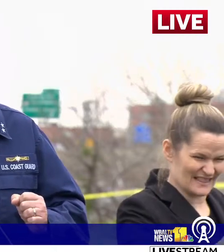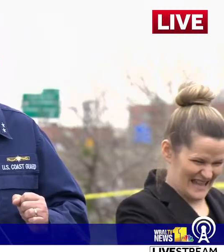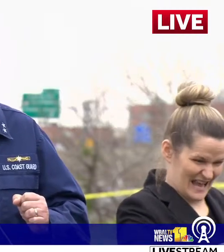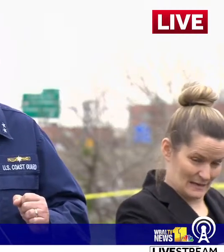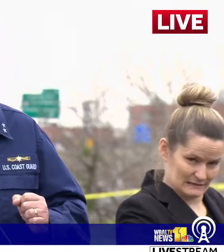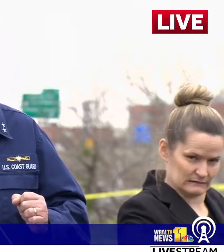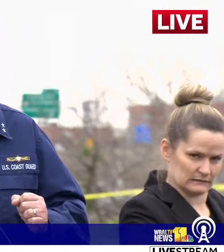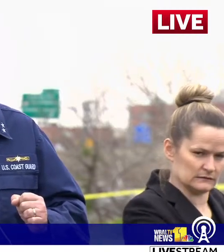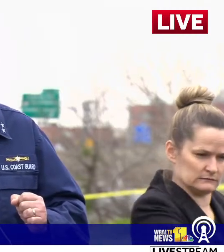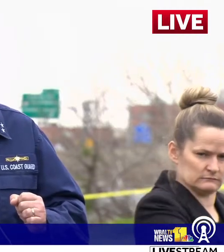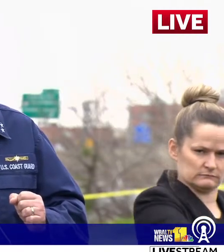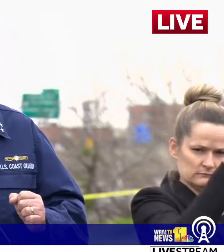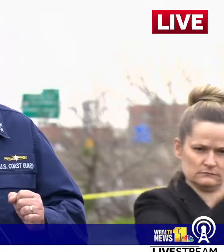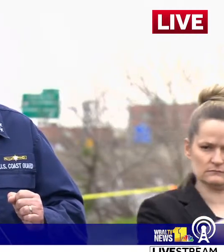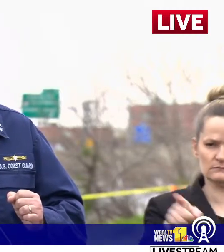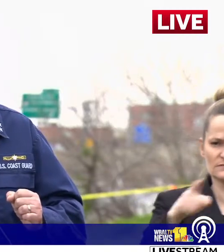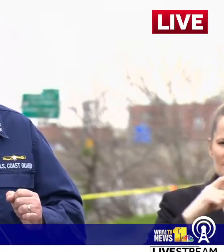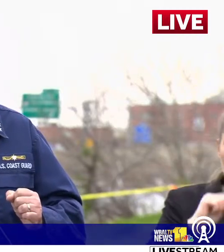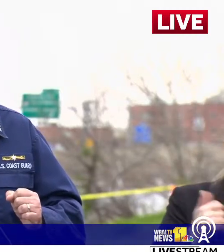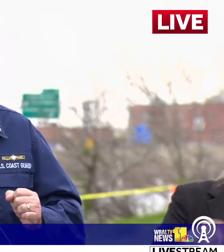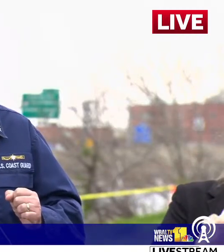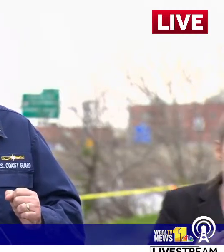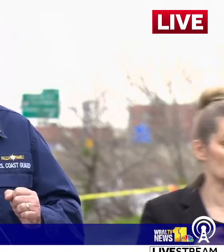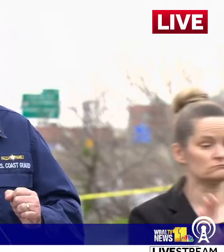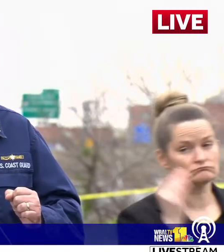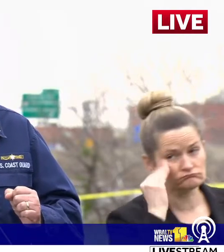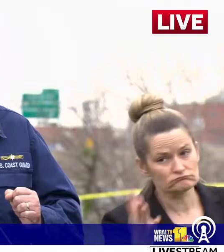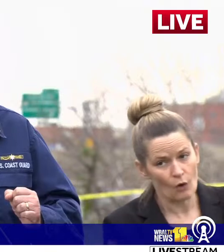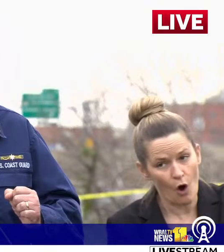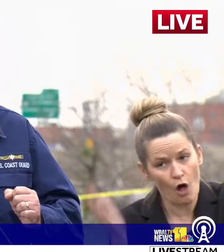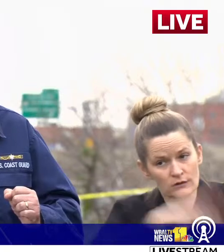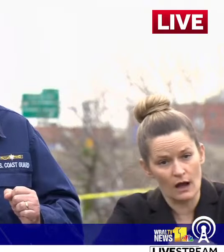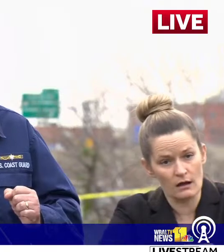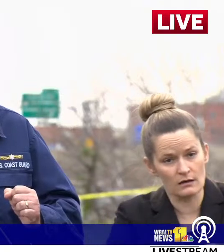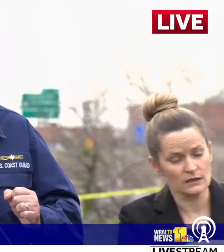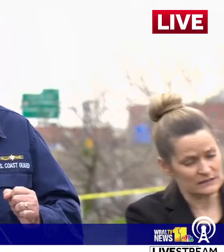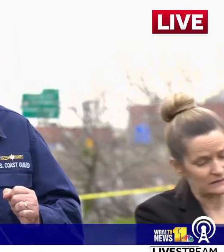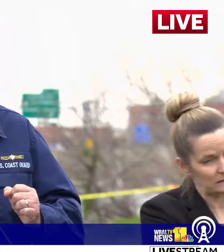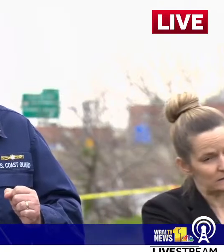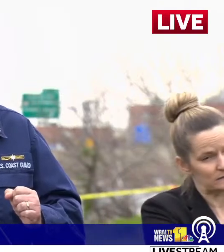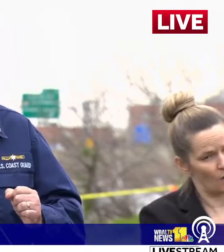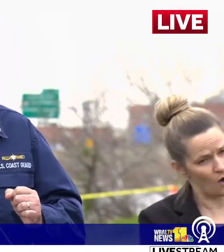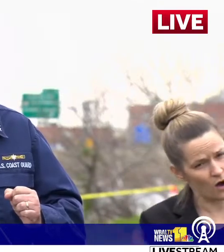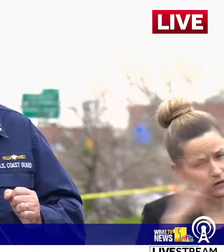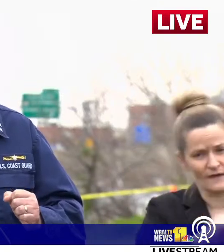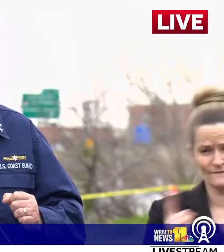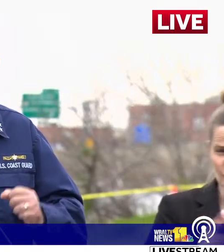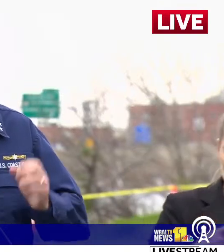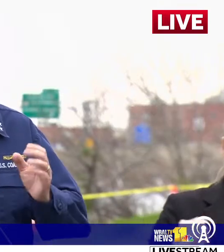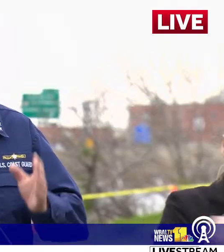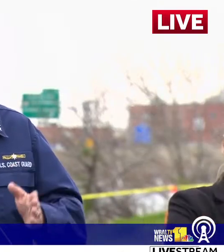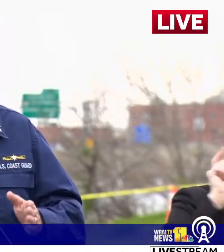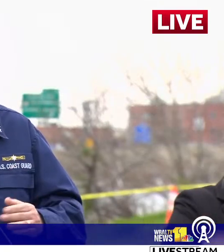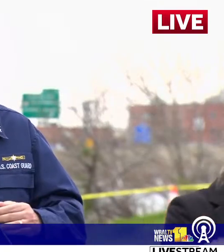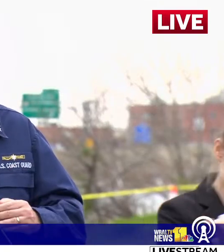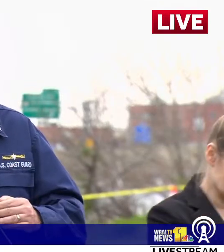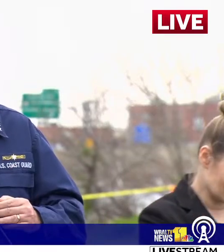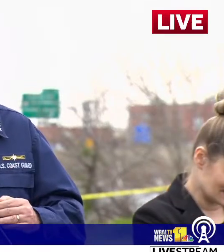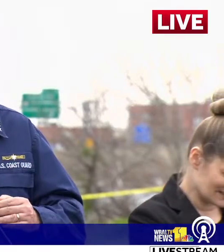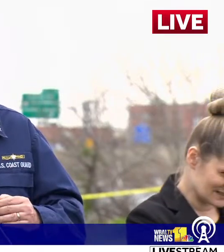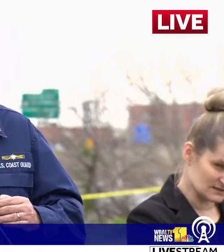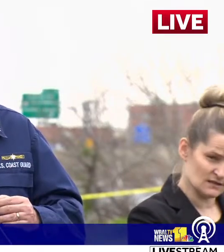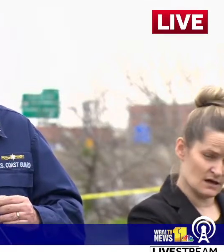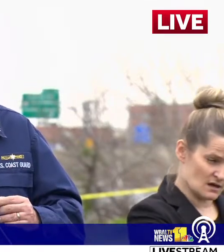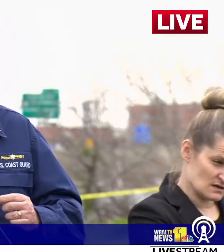It's going to take the day to do it. I mean, they had to do the engineering process to plan how that we could make those cuts. They're making